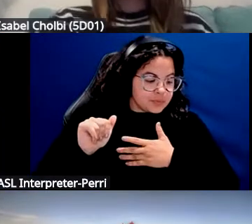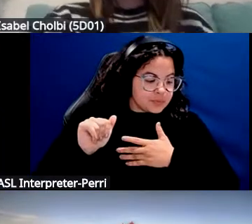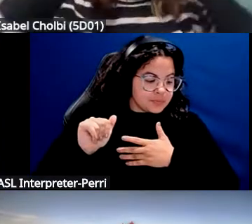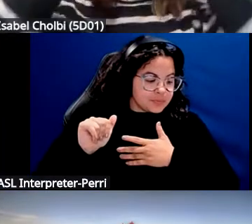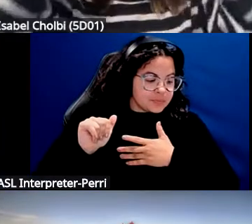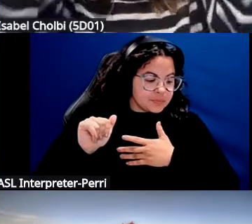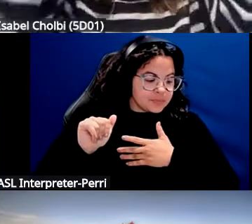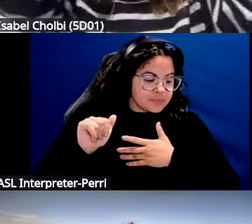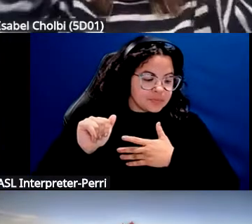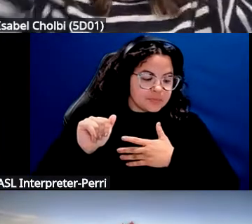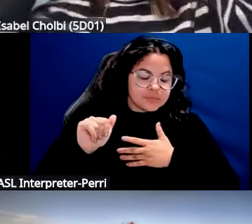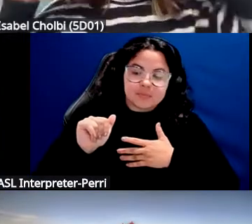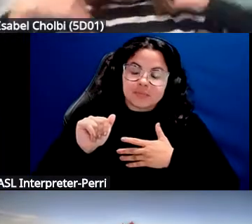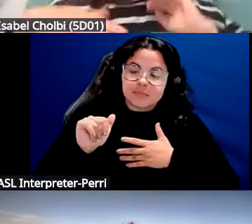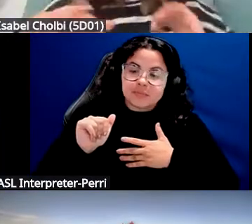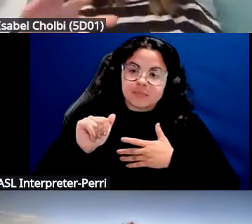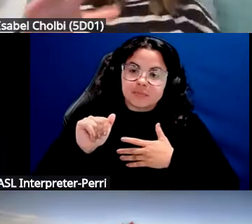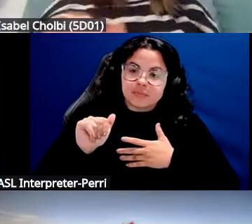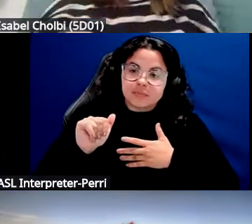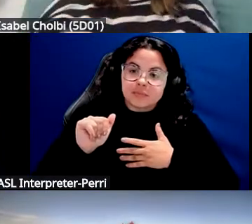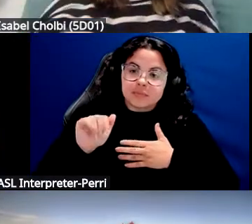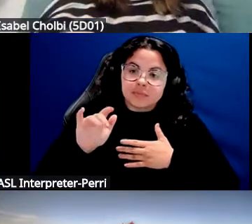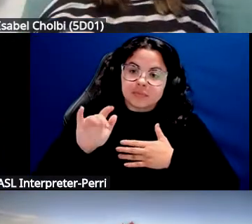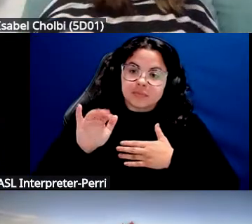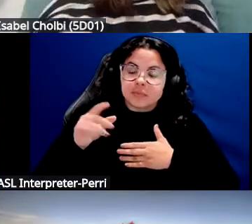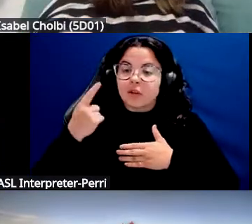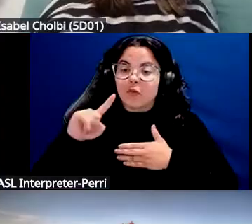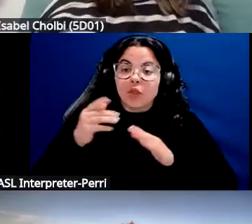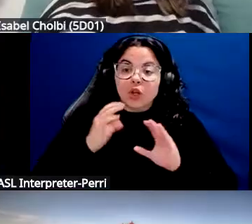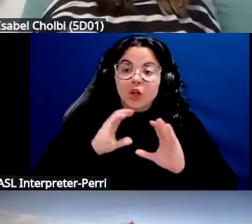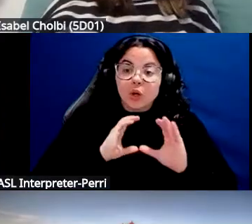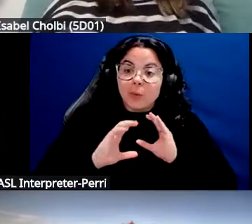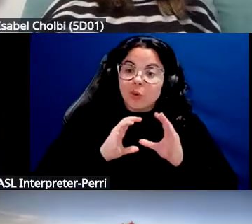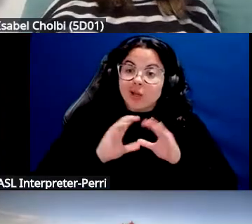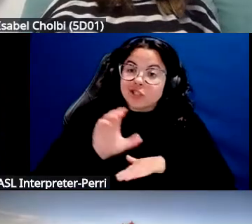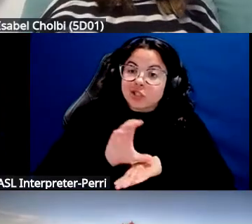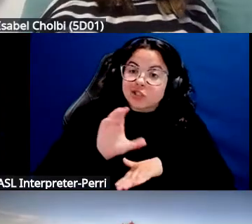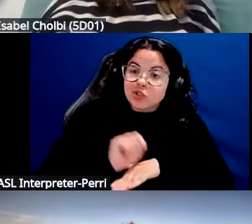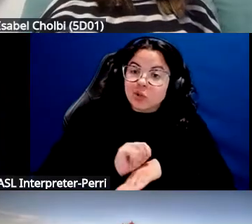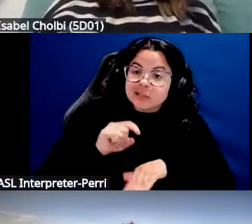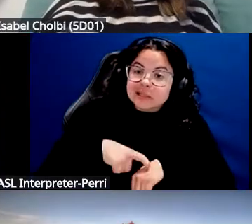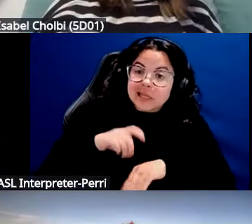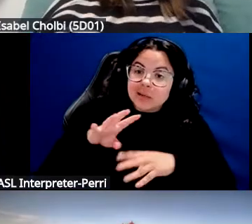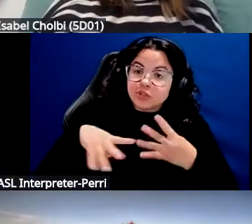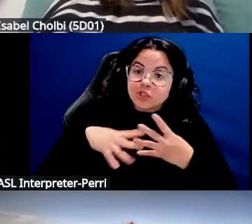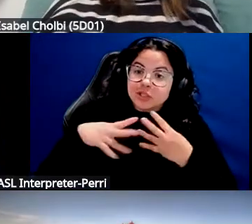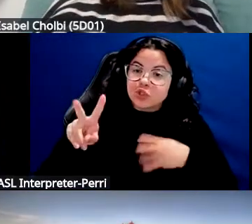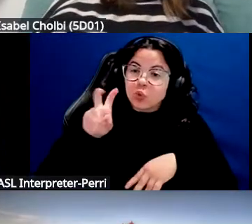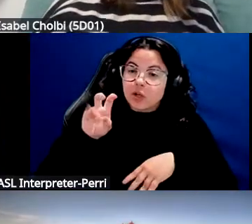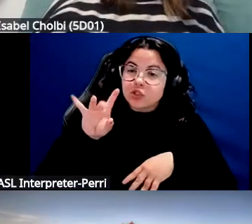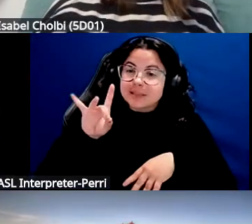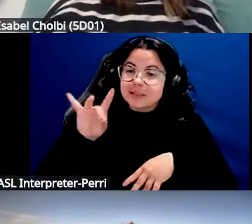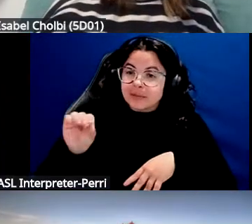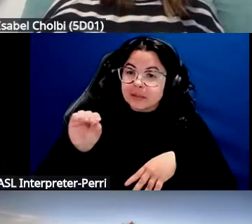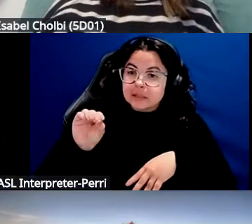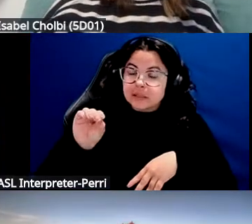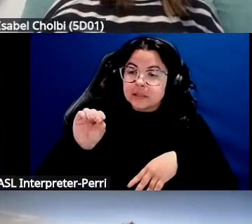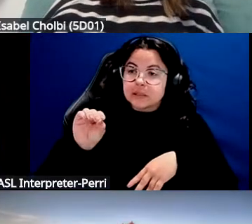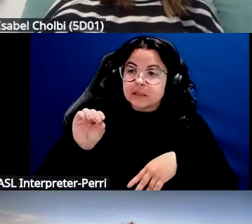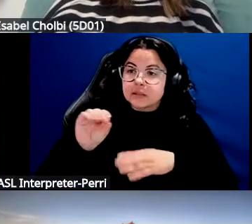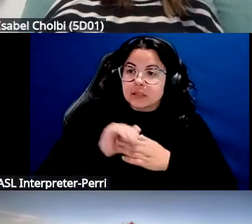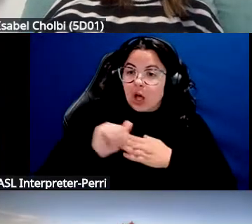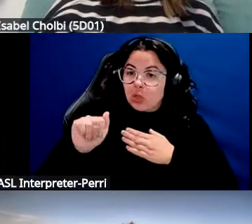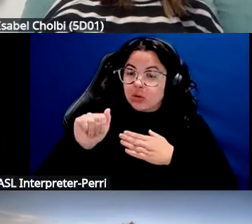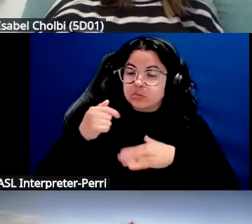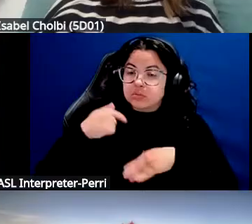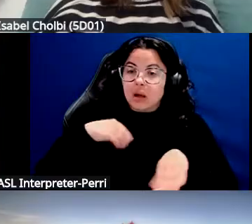And for the communication consultant timesheet is $270. I move